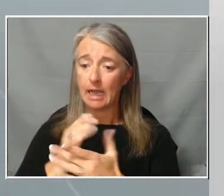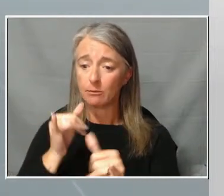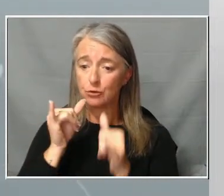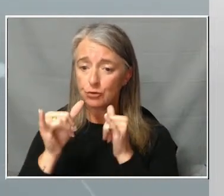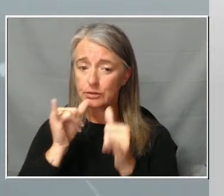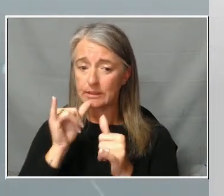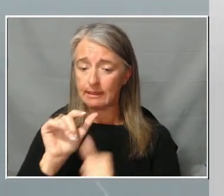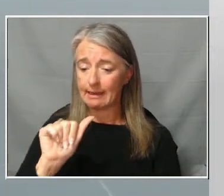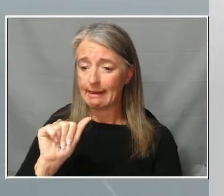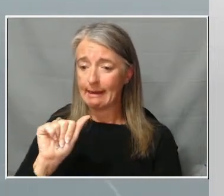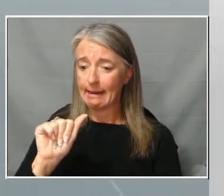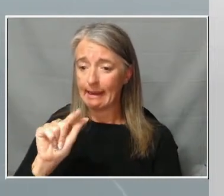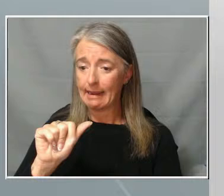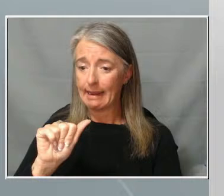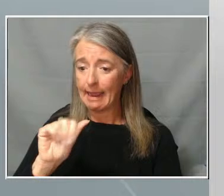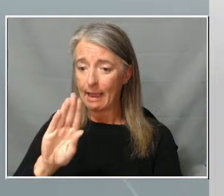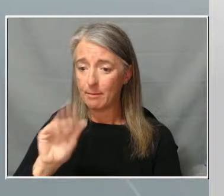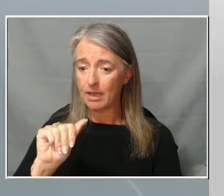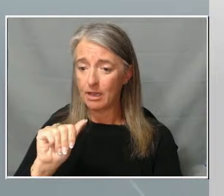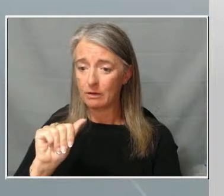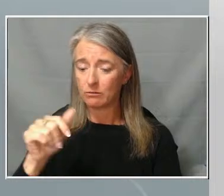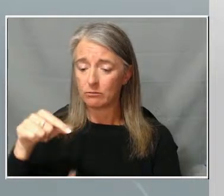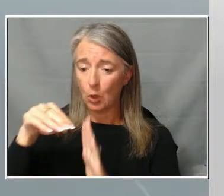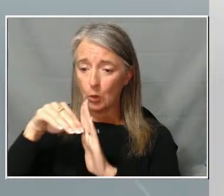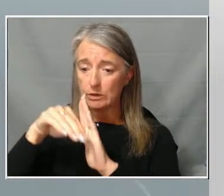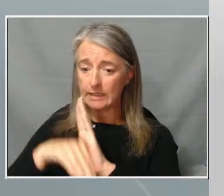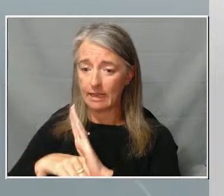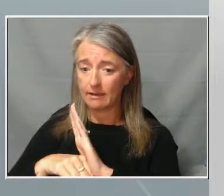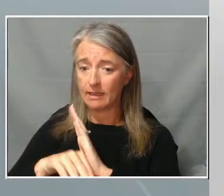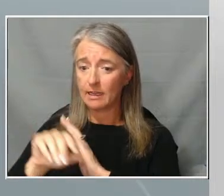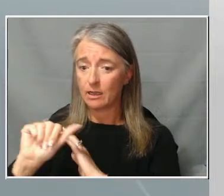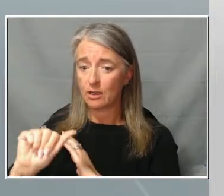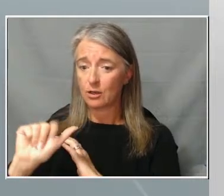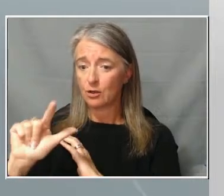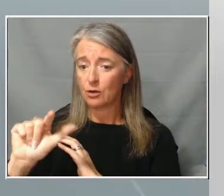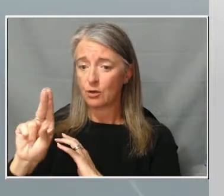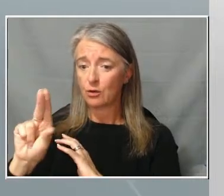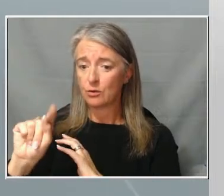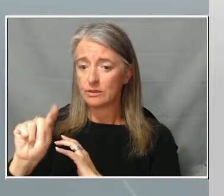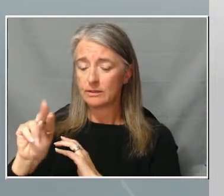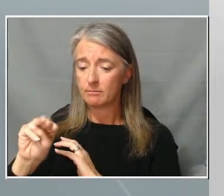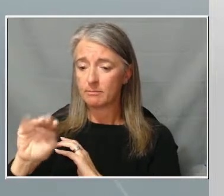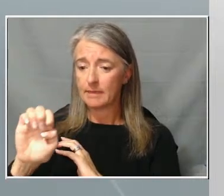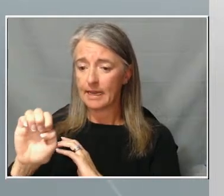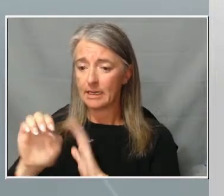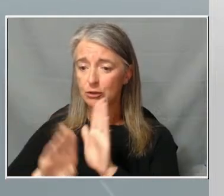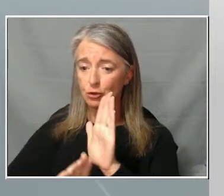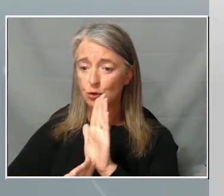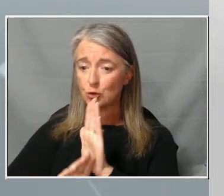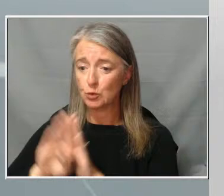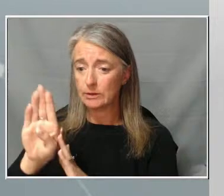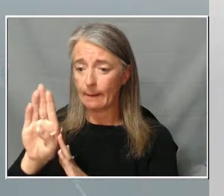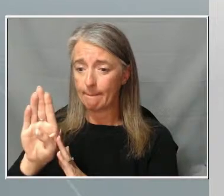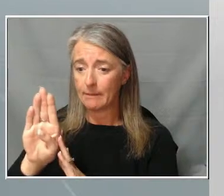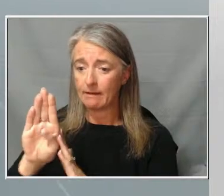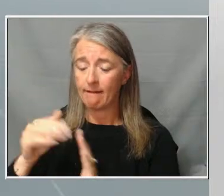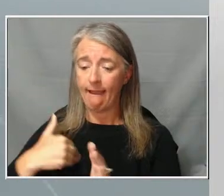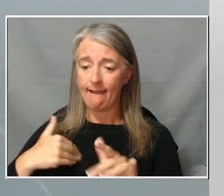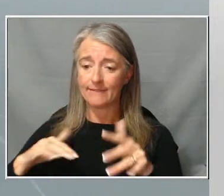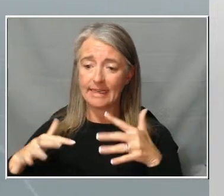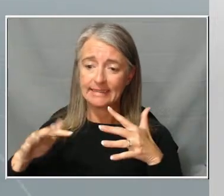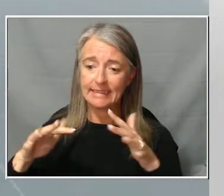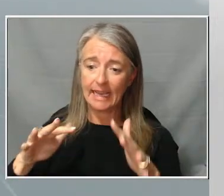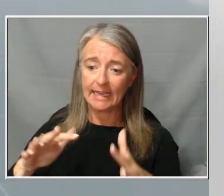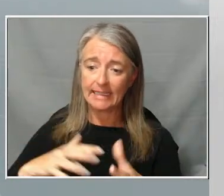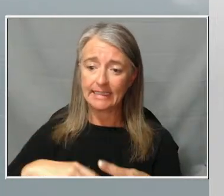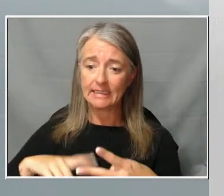and glutamate, which was like your cup of coffee, now shoots up. So you are having all that anxiety, you are having